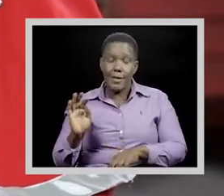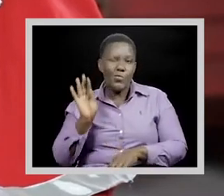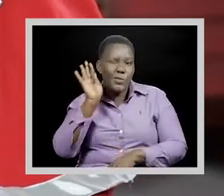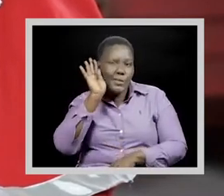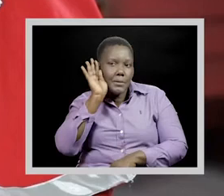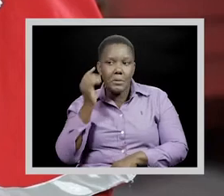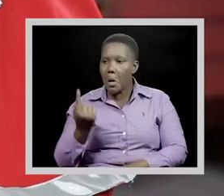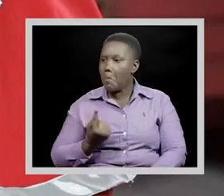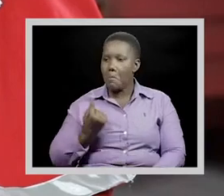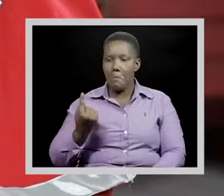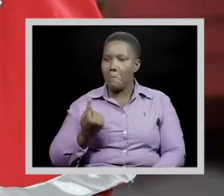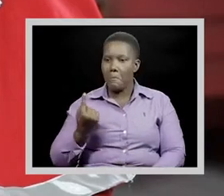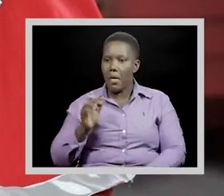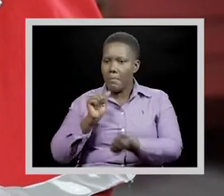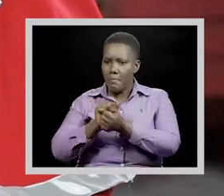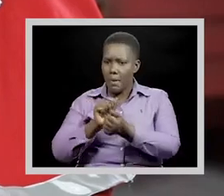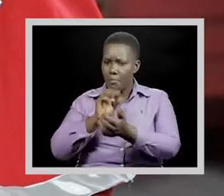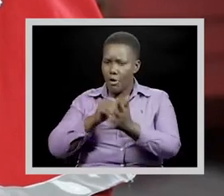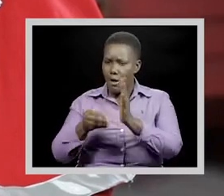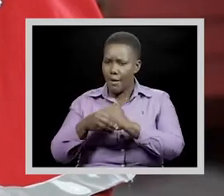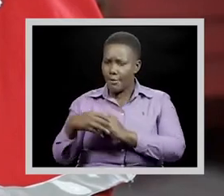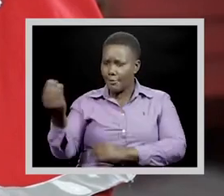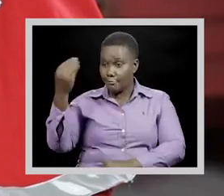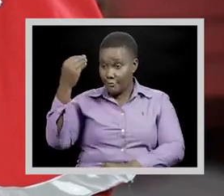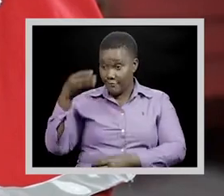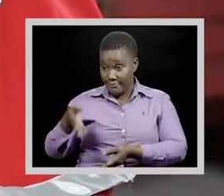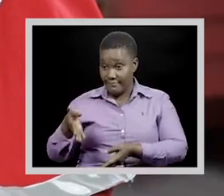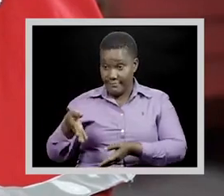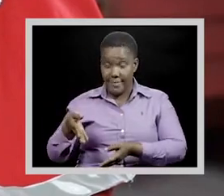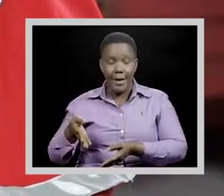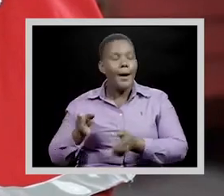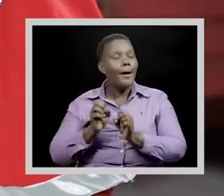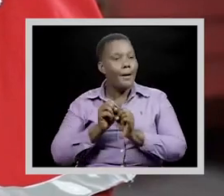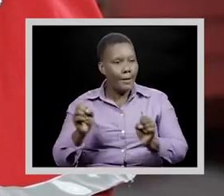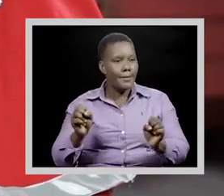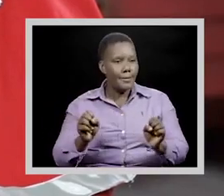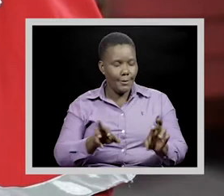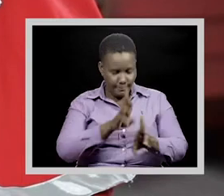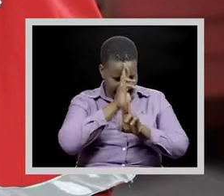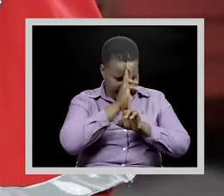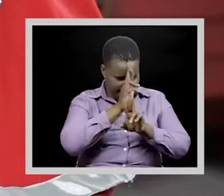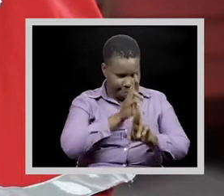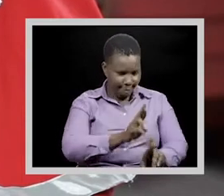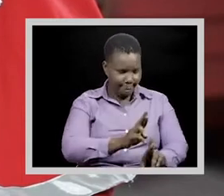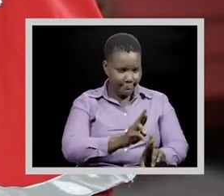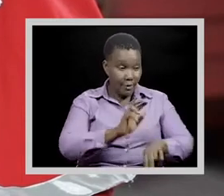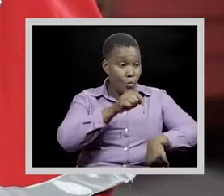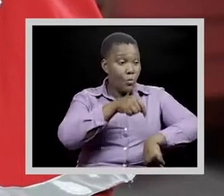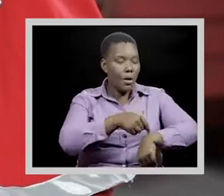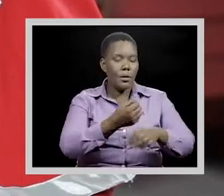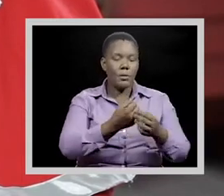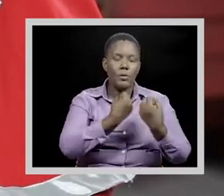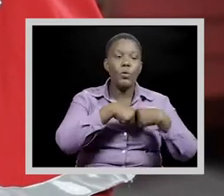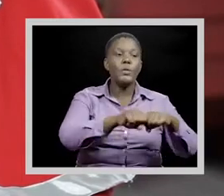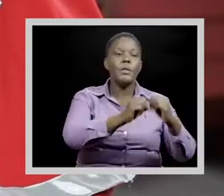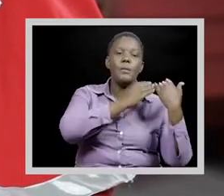only be attentive to what is being taught, but to adhere to it in the execution